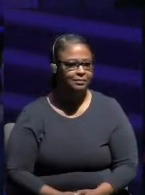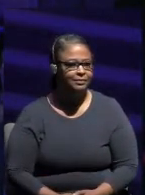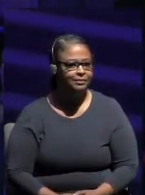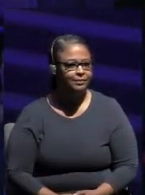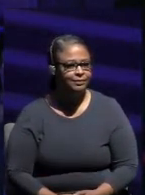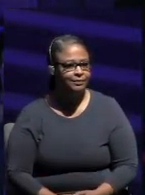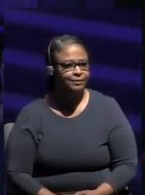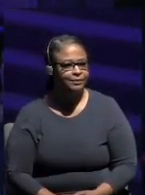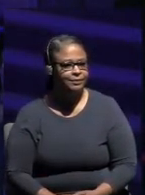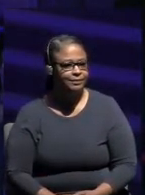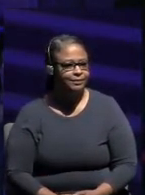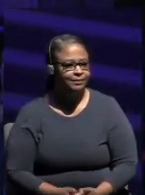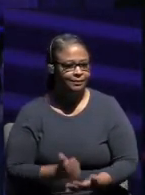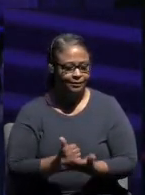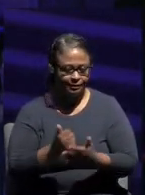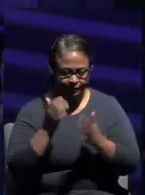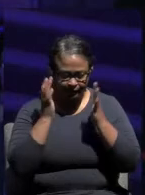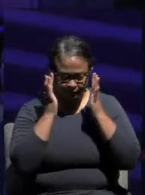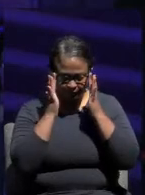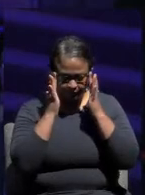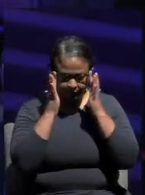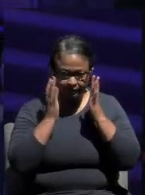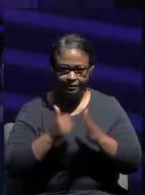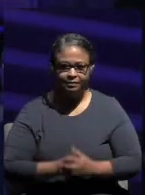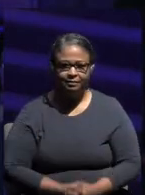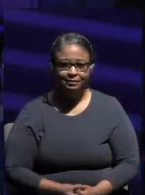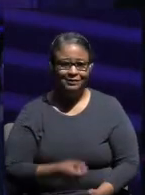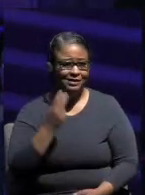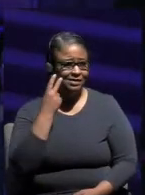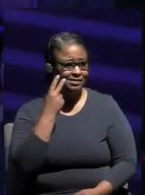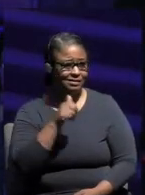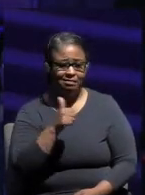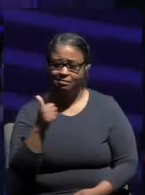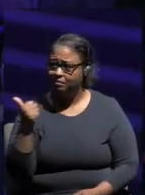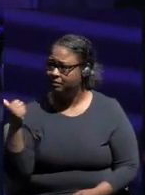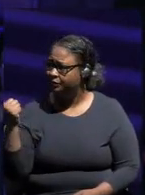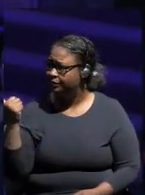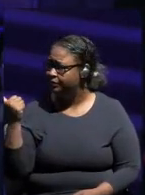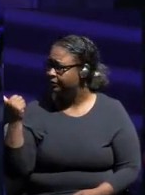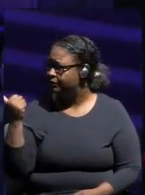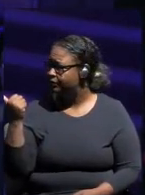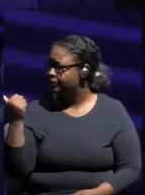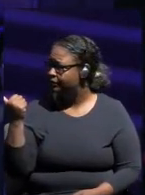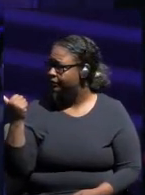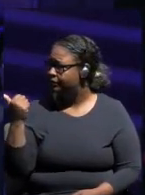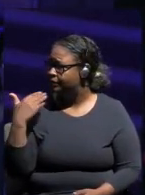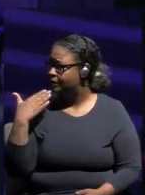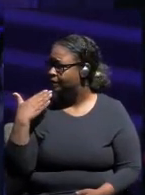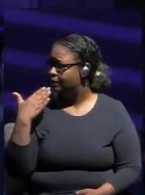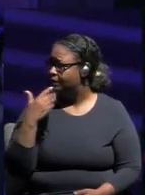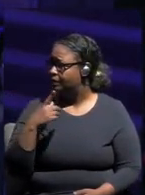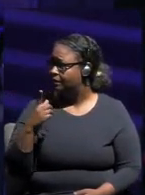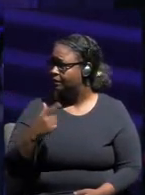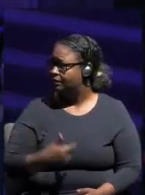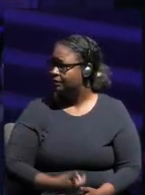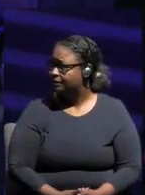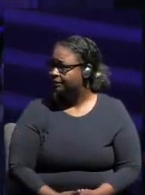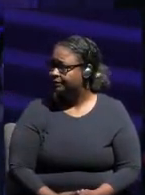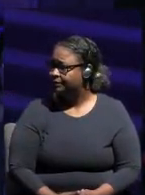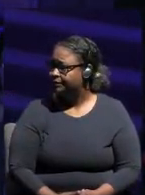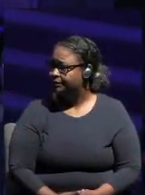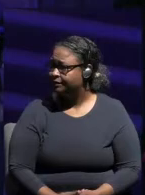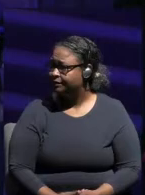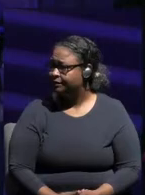Amen. Amen. And I see some others there that are thanking the Lord.